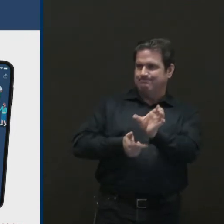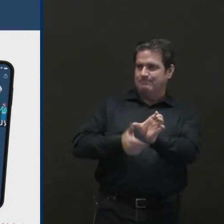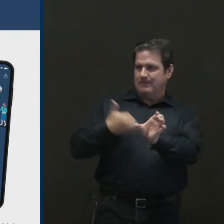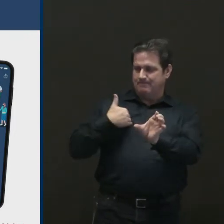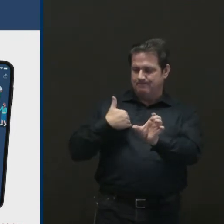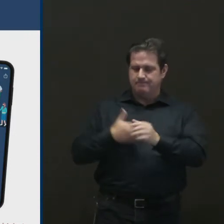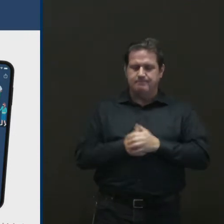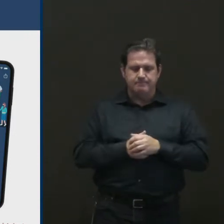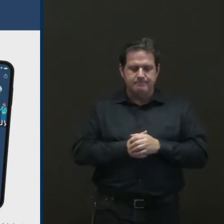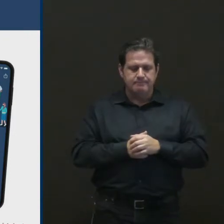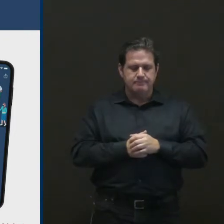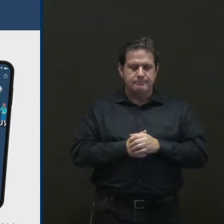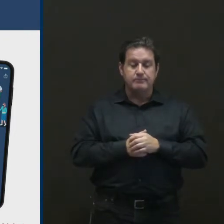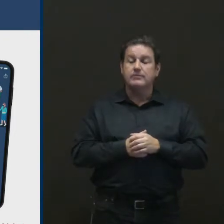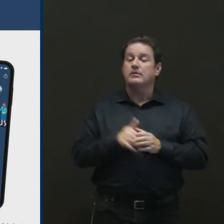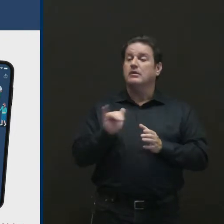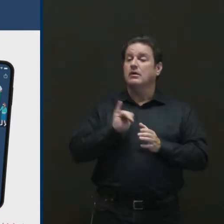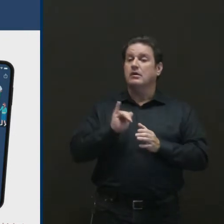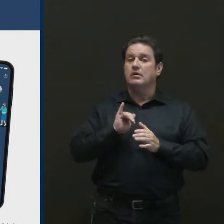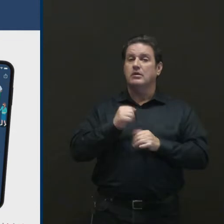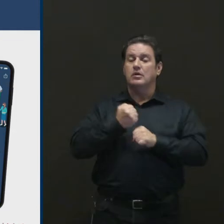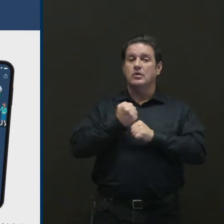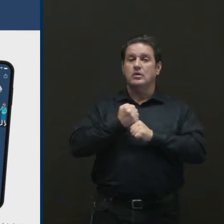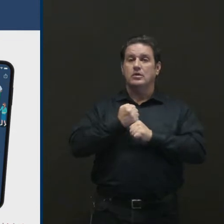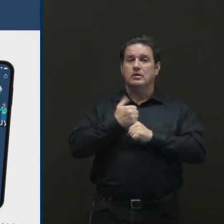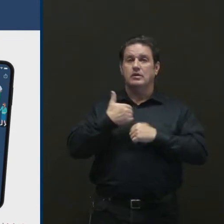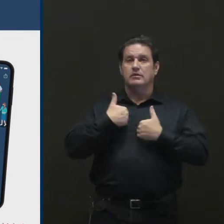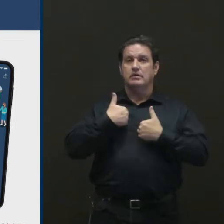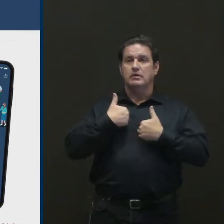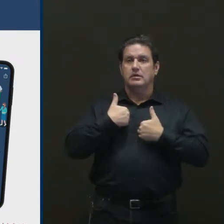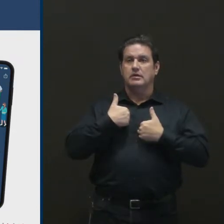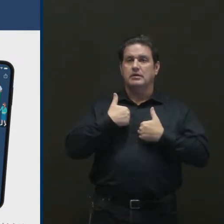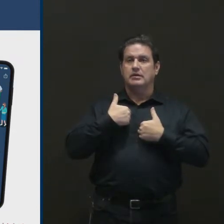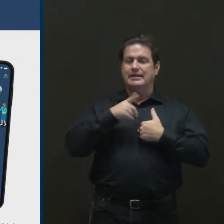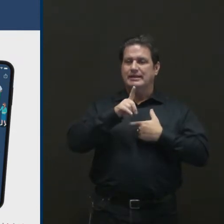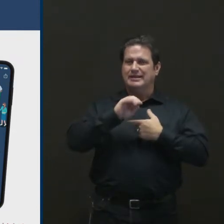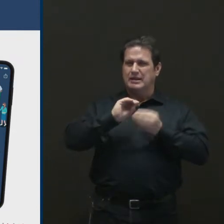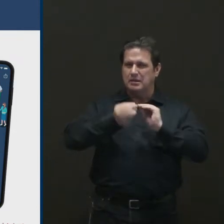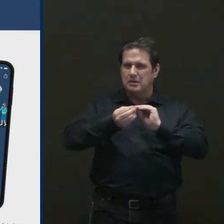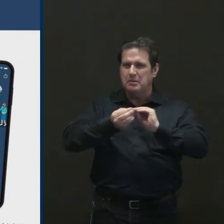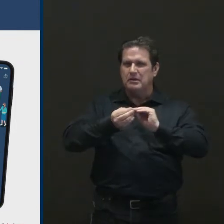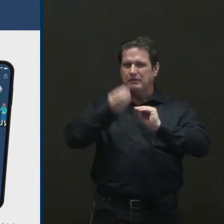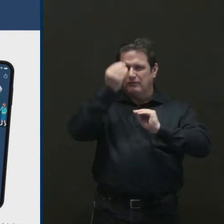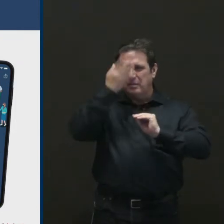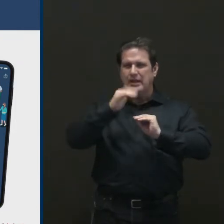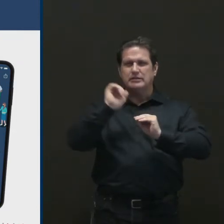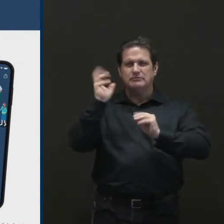having. And we also are working to be able to put data and information into the